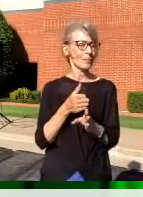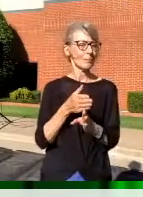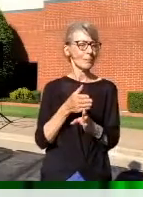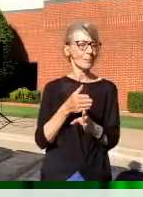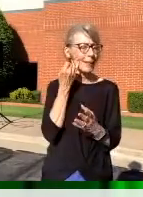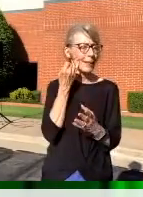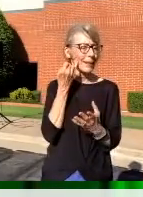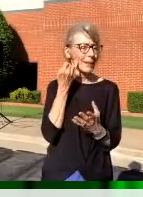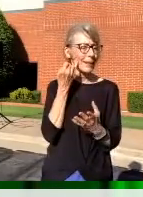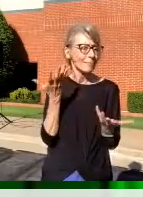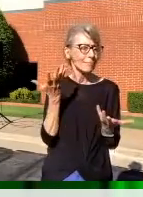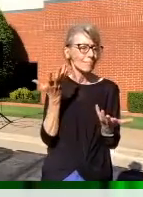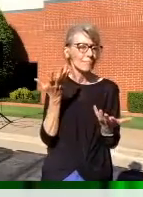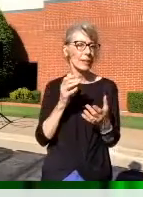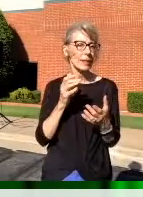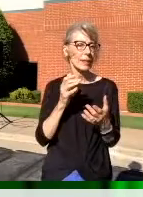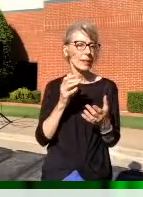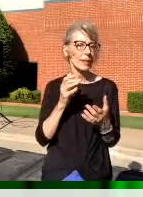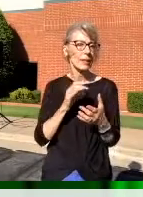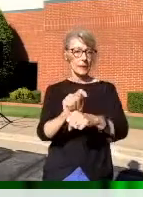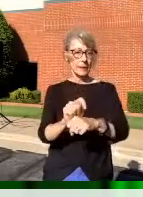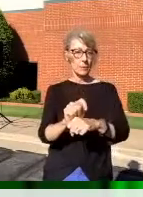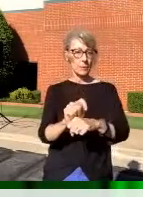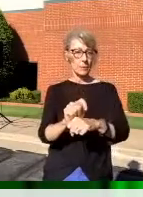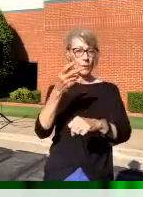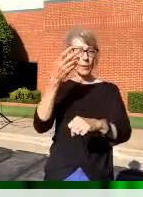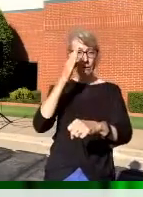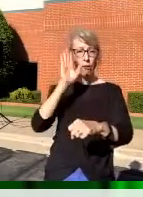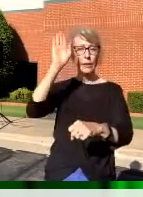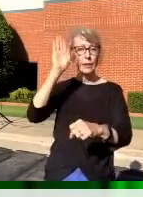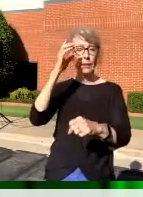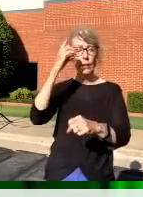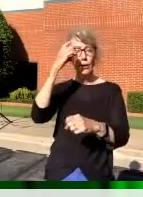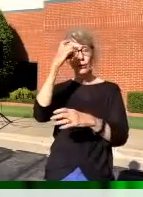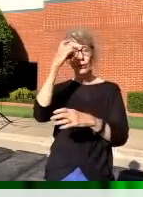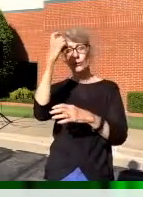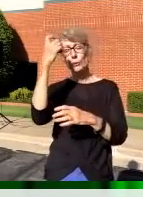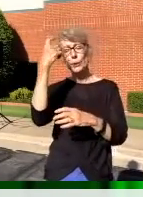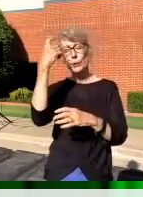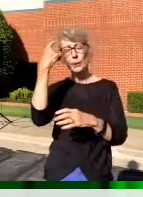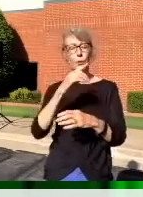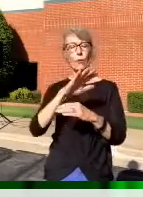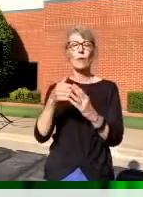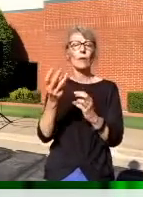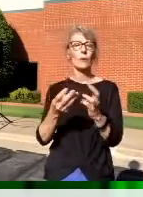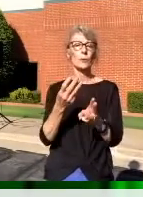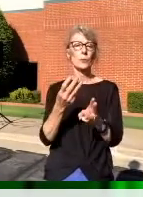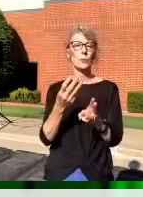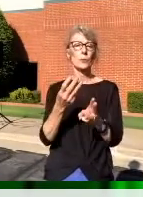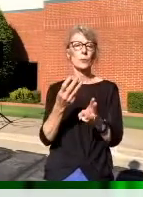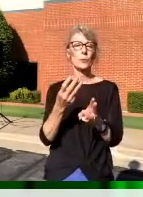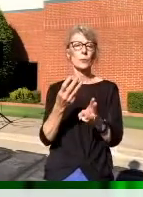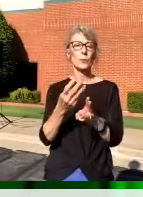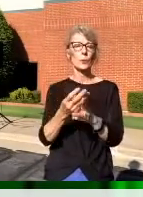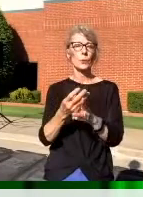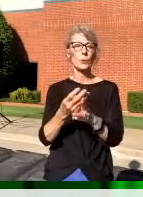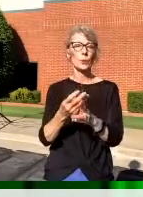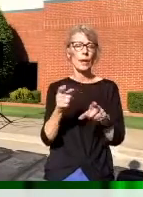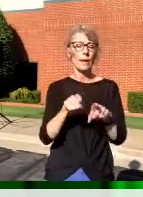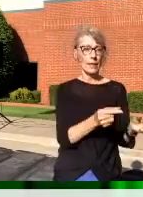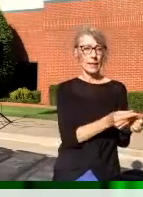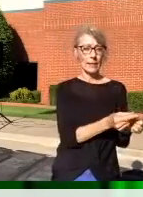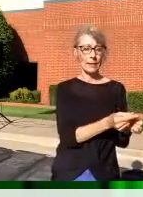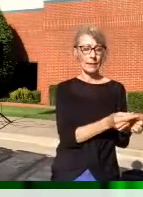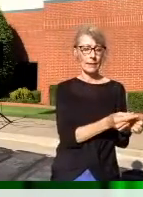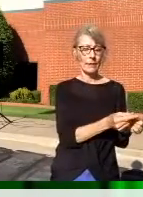is God's ultimate dream for the world. Just like Eden, in the temple, God says, I will give you